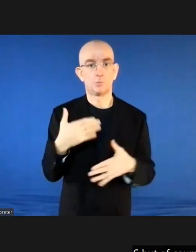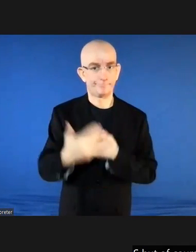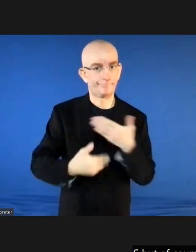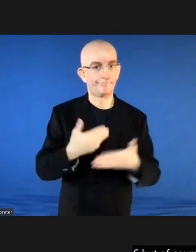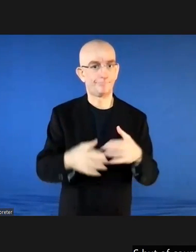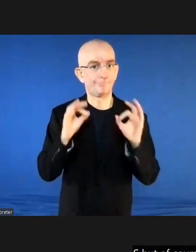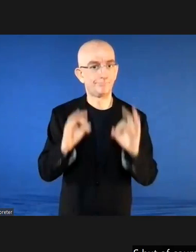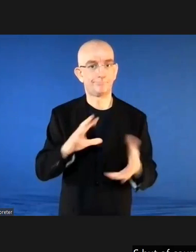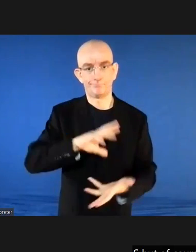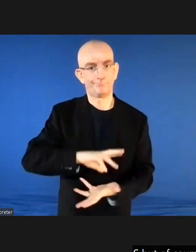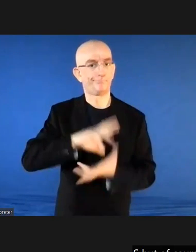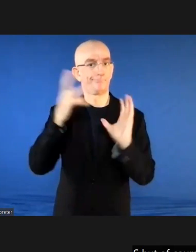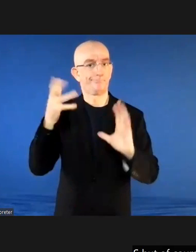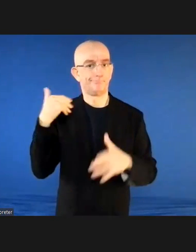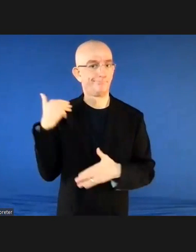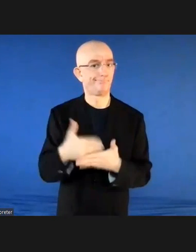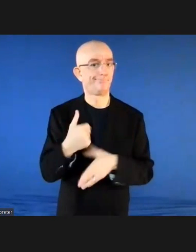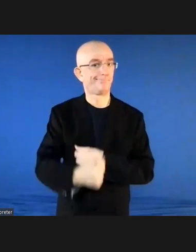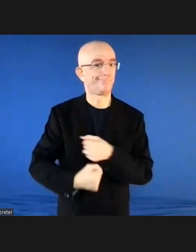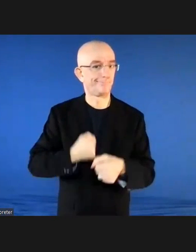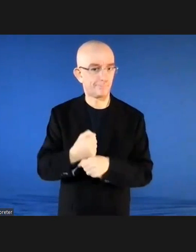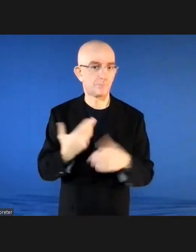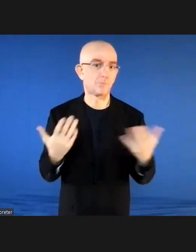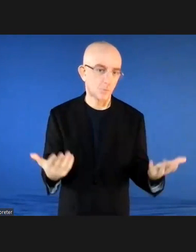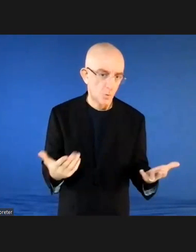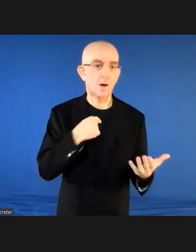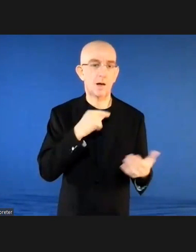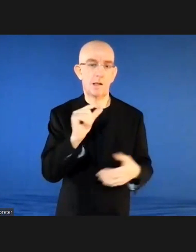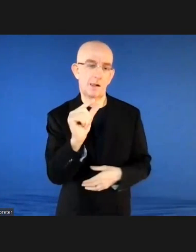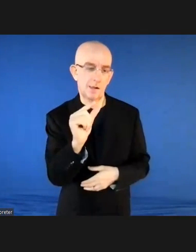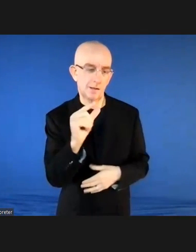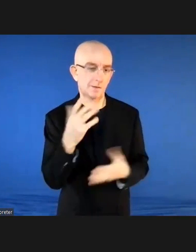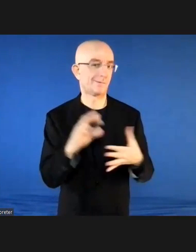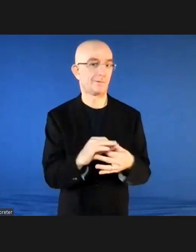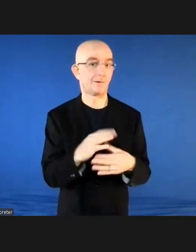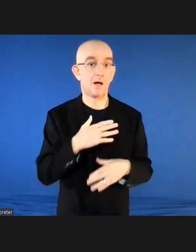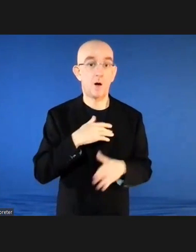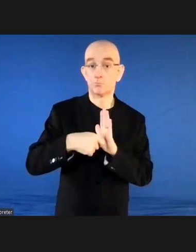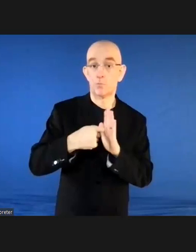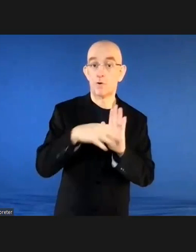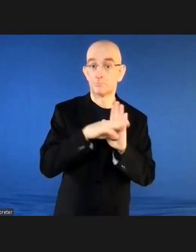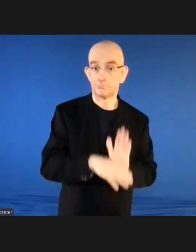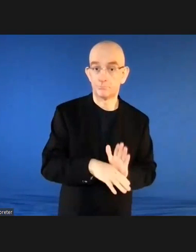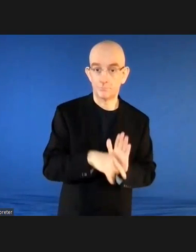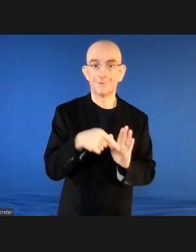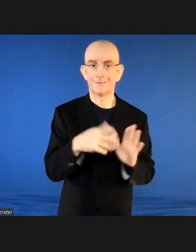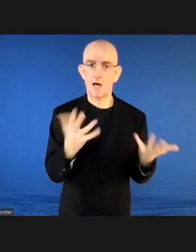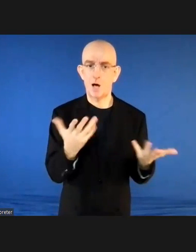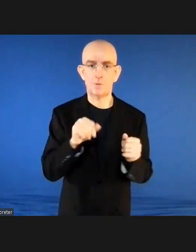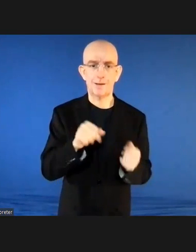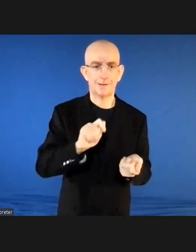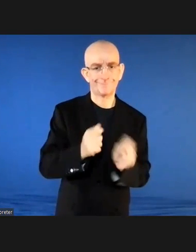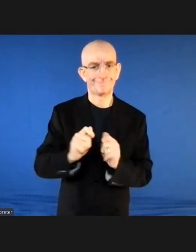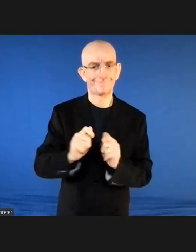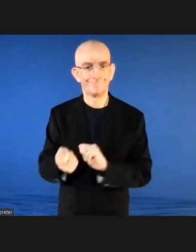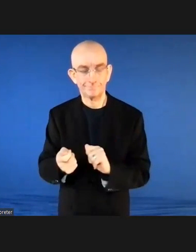this. Just a few examples. So in Nepal and Kenya, we've partnered with VSO to